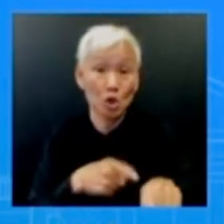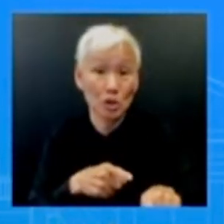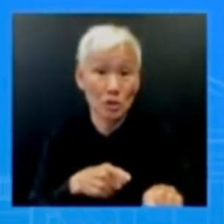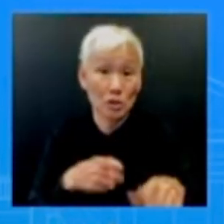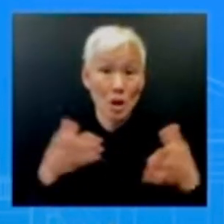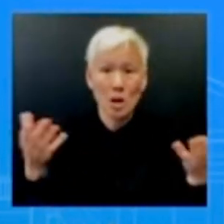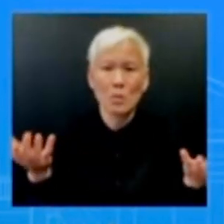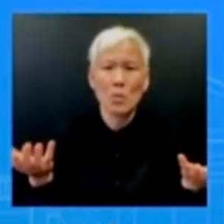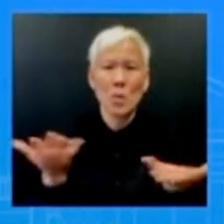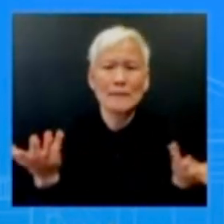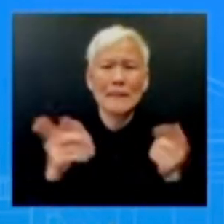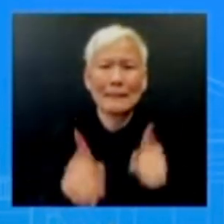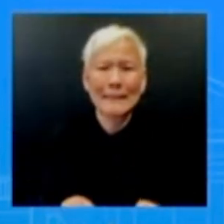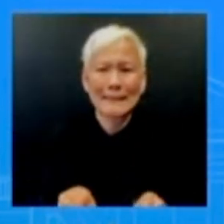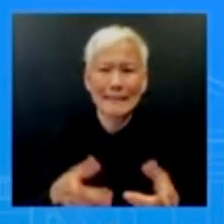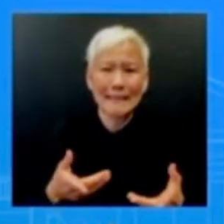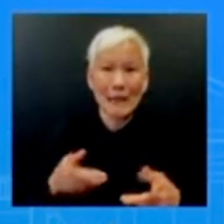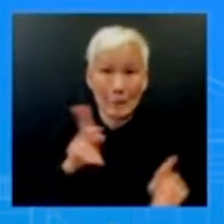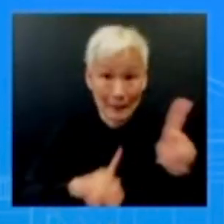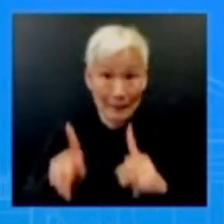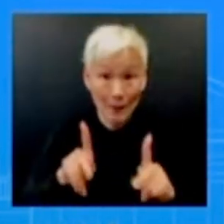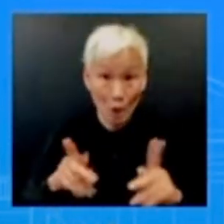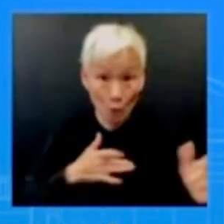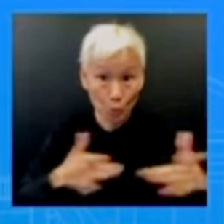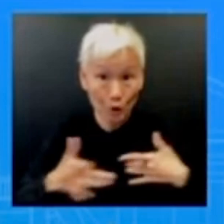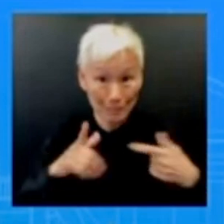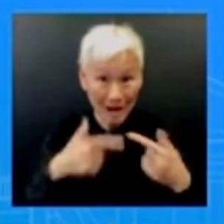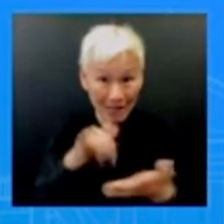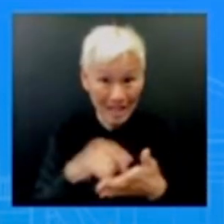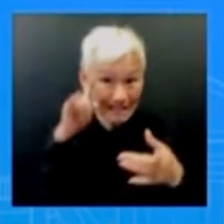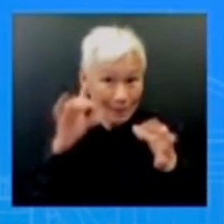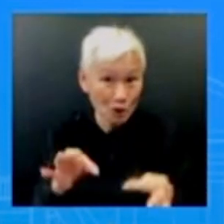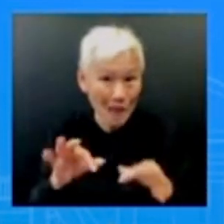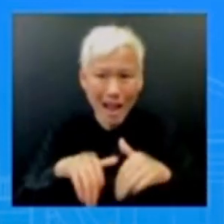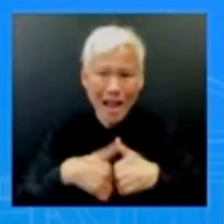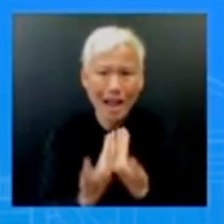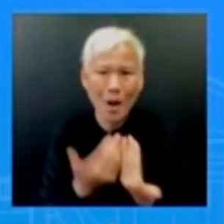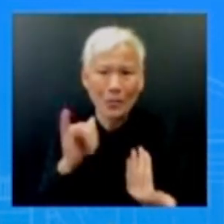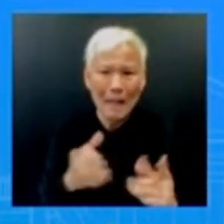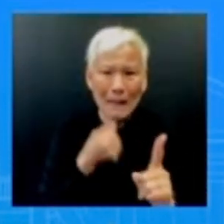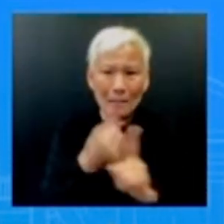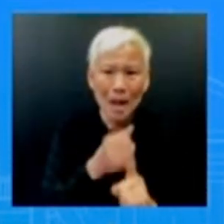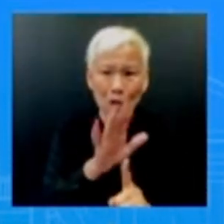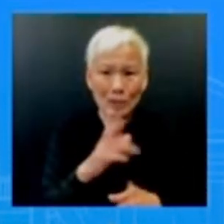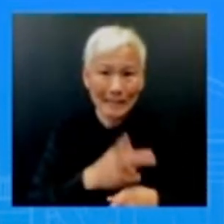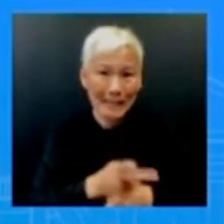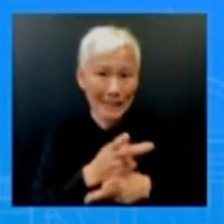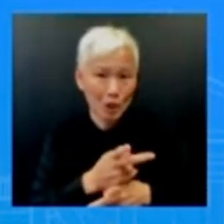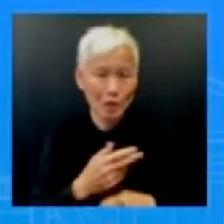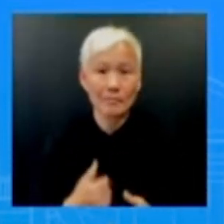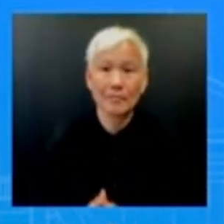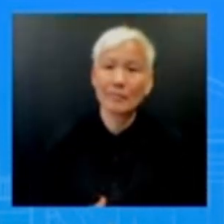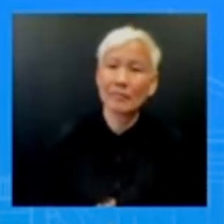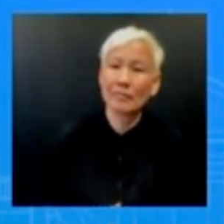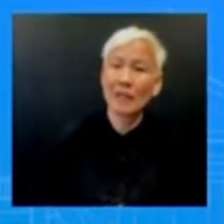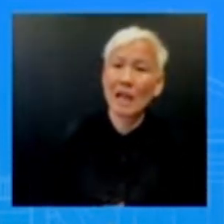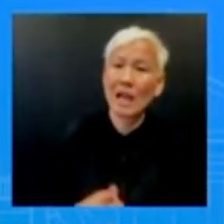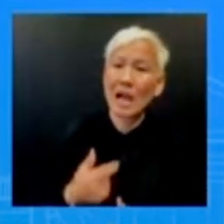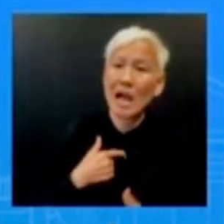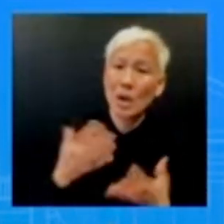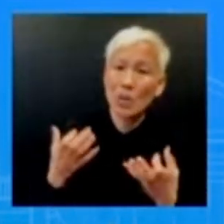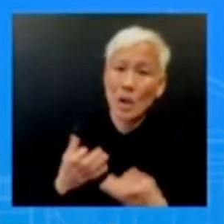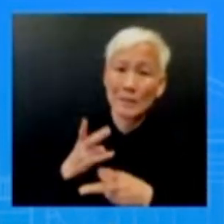listening, who are worried about this decision and how it might affect their care? Yeah, I want to be very careful. As you know, the decision has not